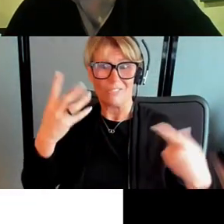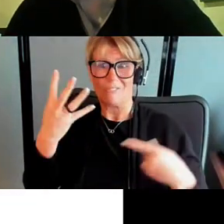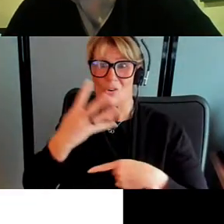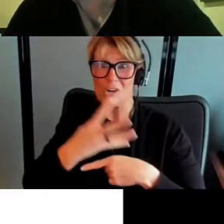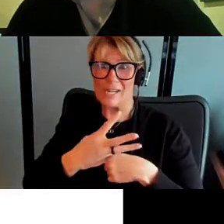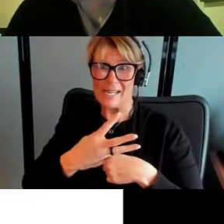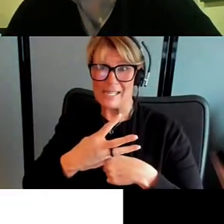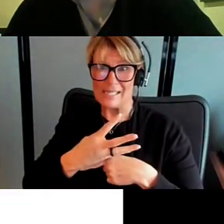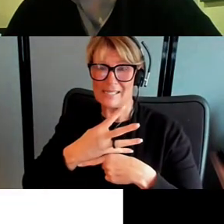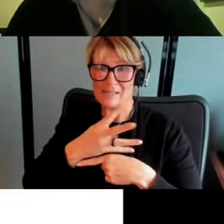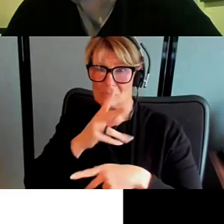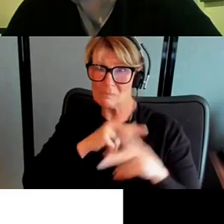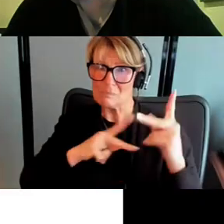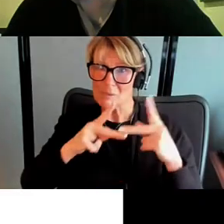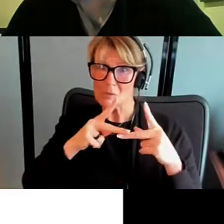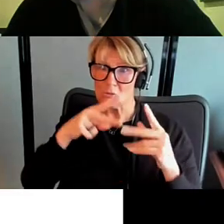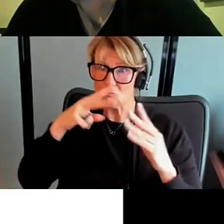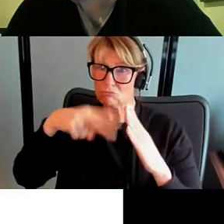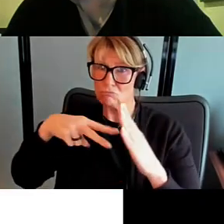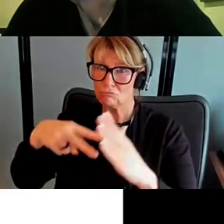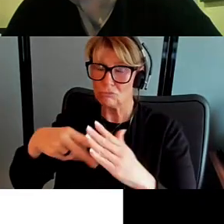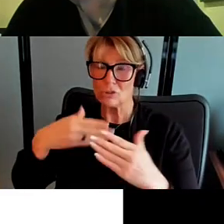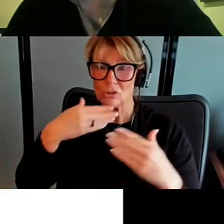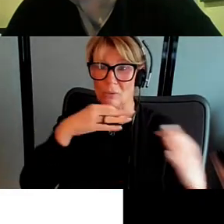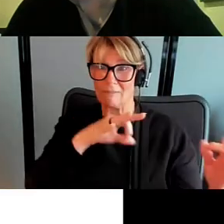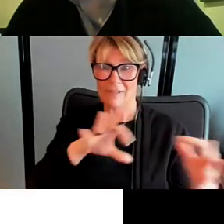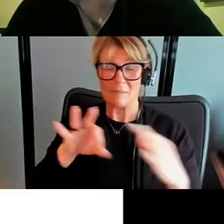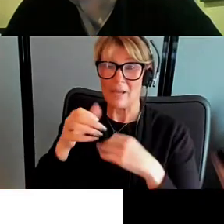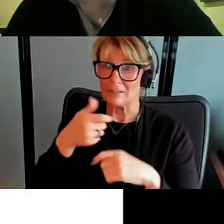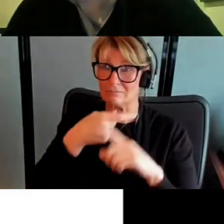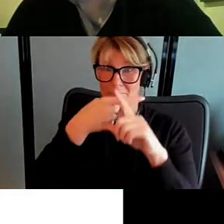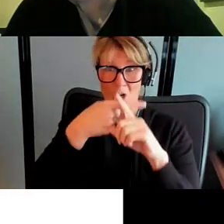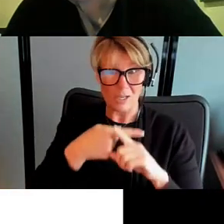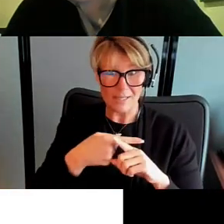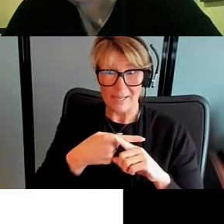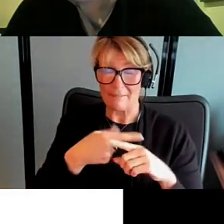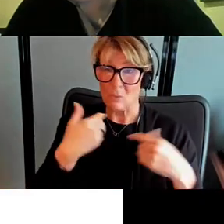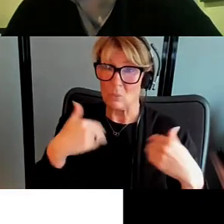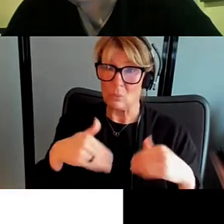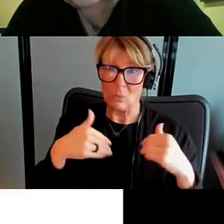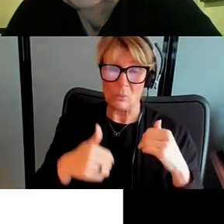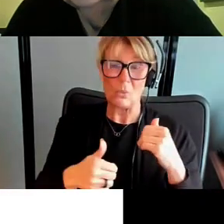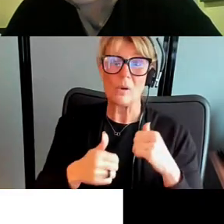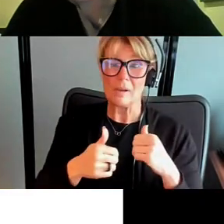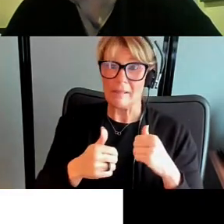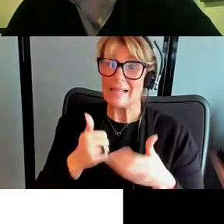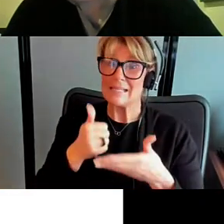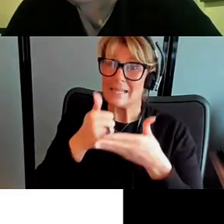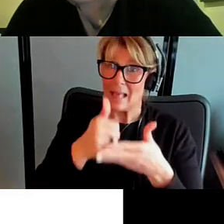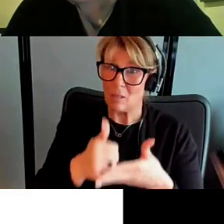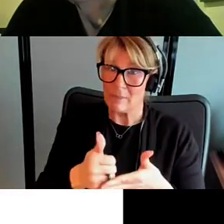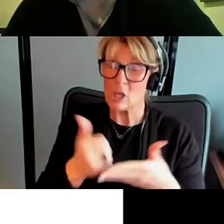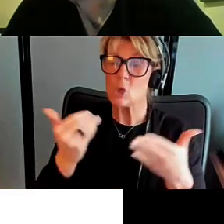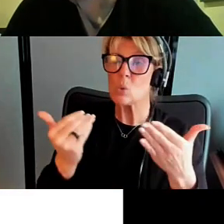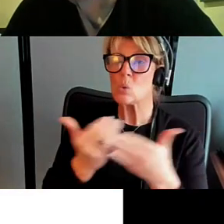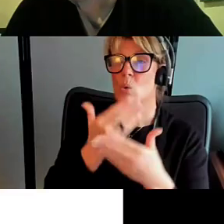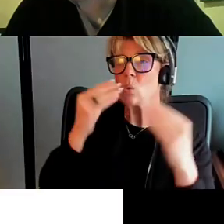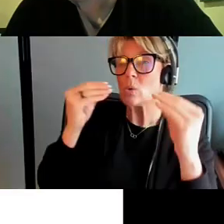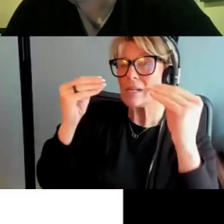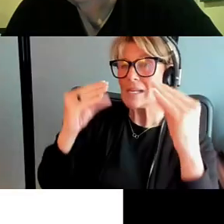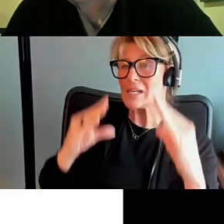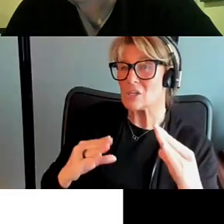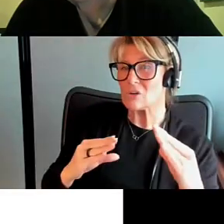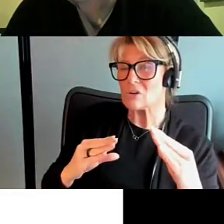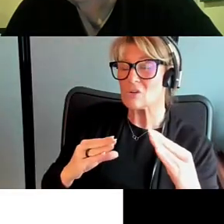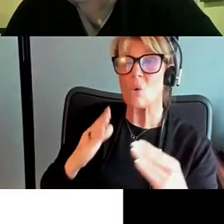think the feedback we're receiving is very positive, that it is helping new instructors or even those who